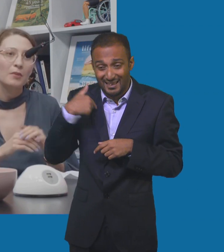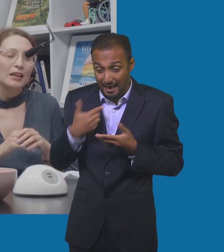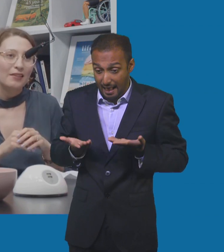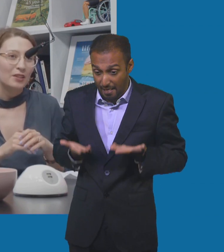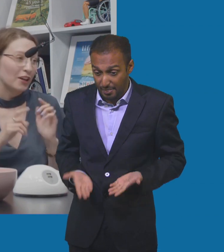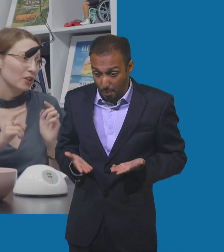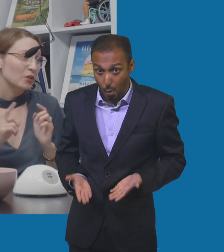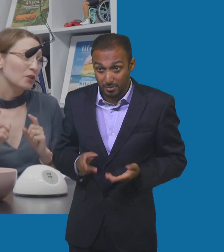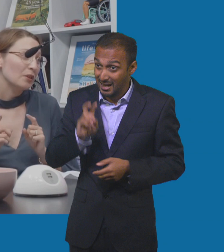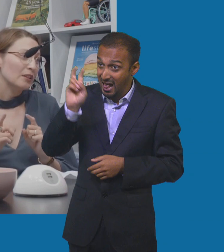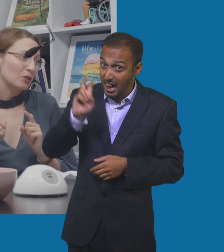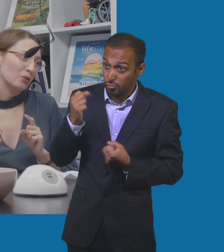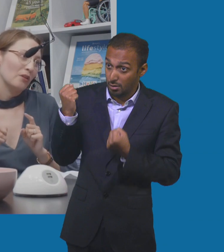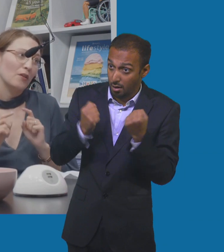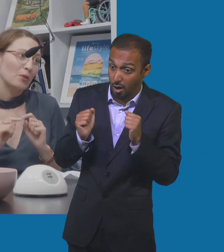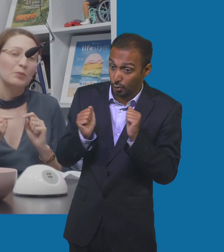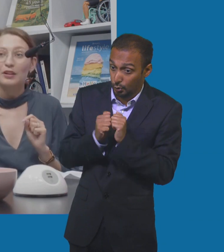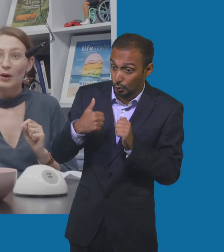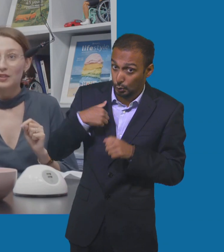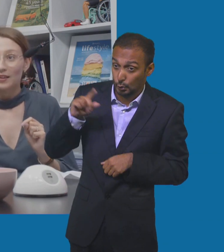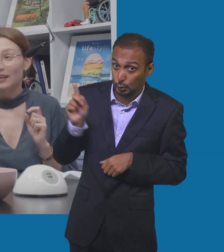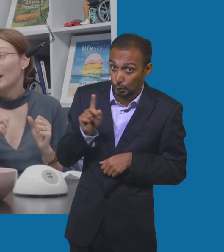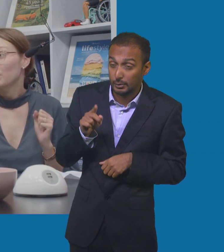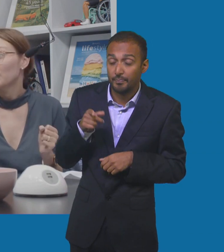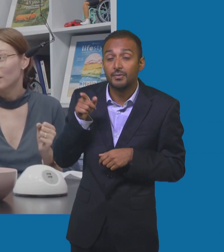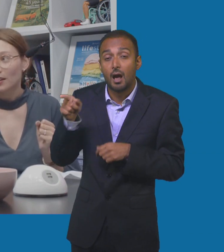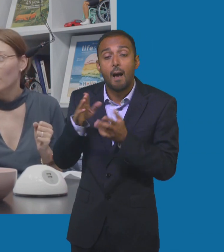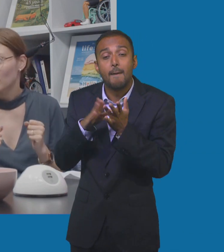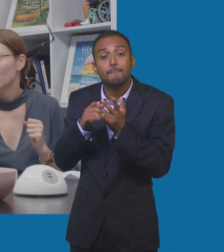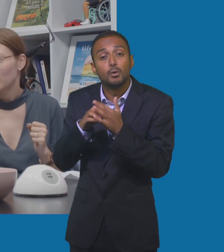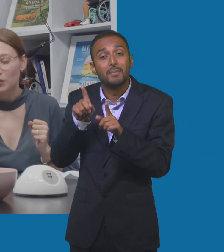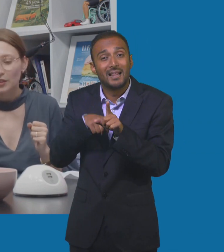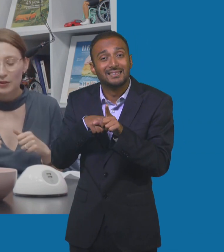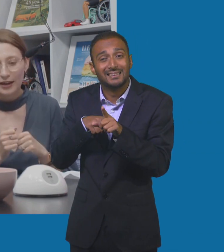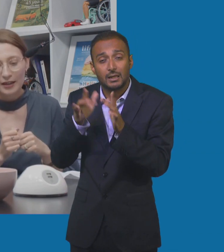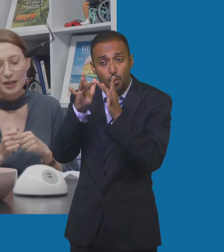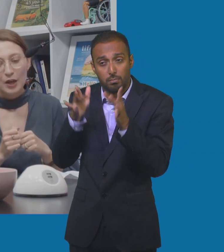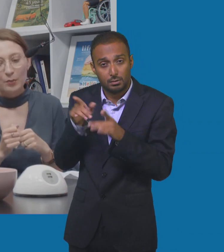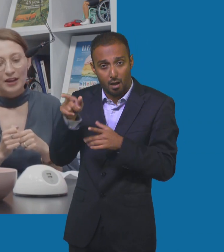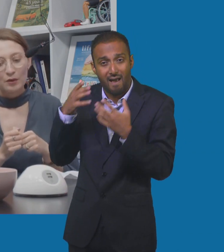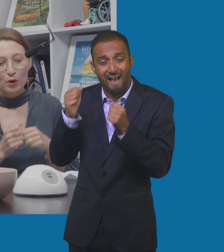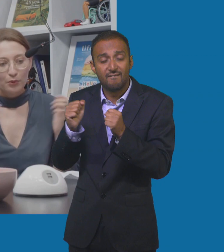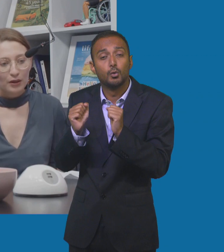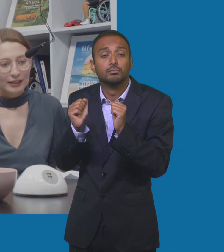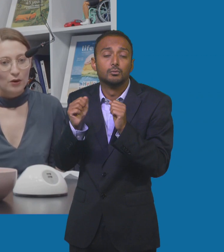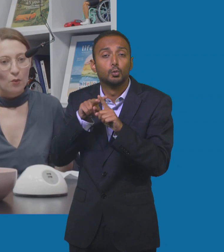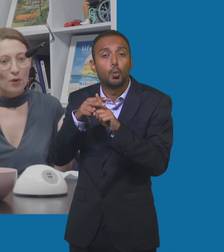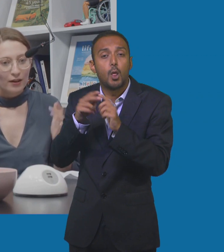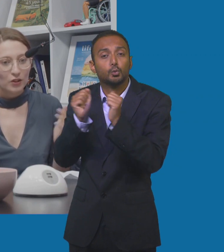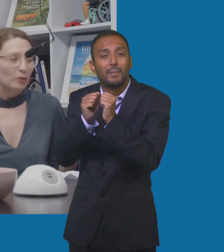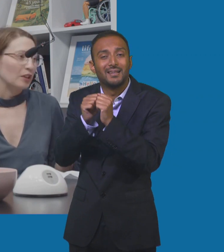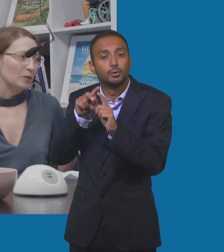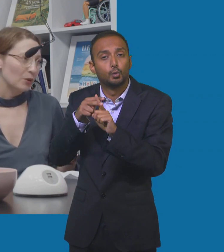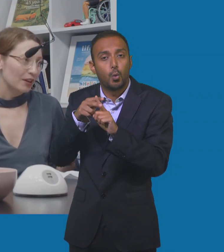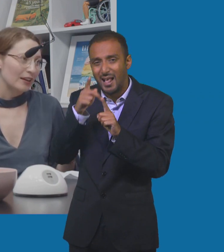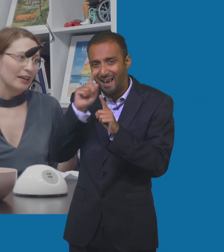in time? There's actually a suitability tool on the Motability website that can help you answer that question, which is really great. But I think more broadly, what